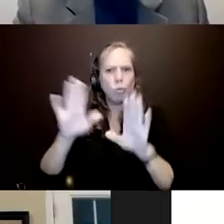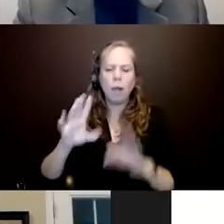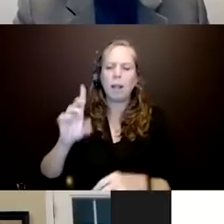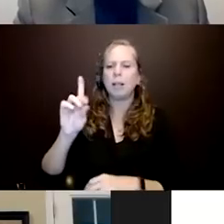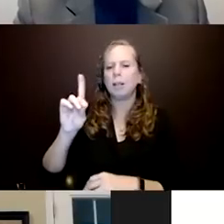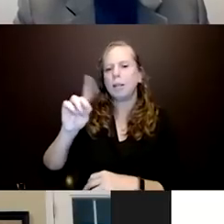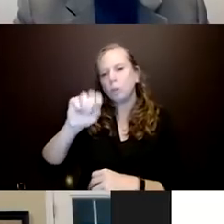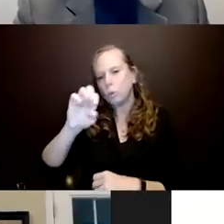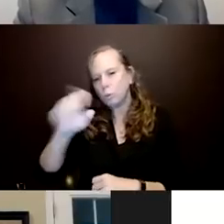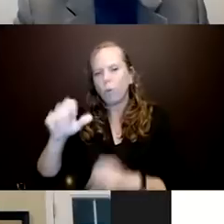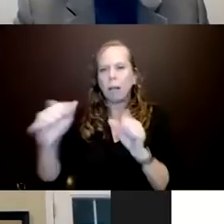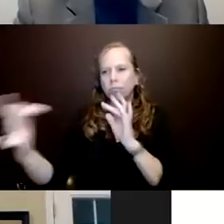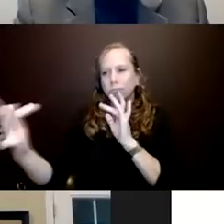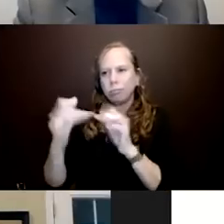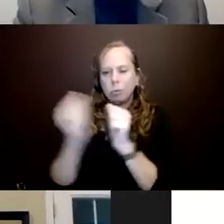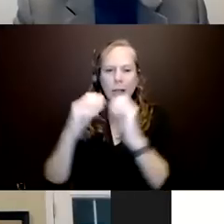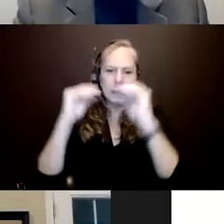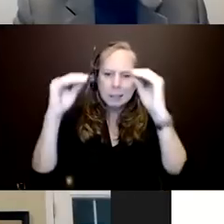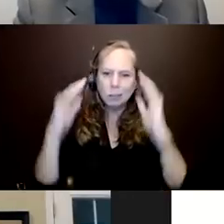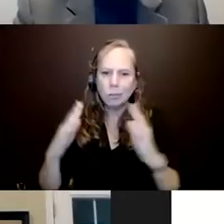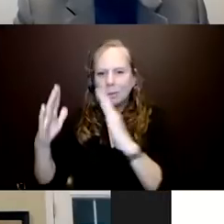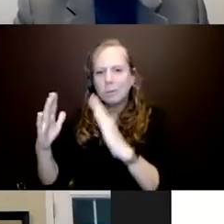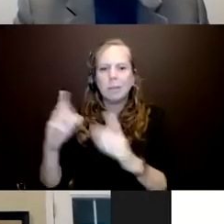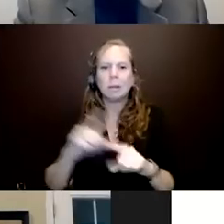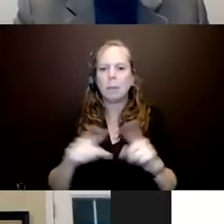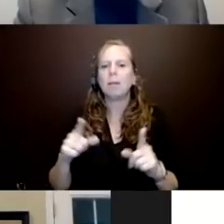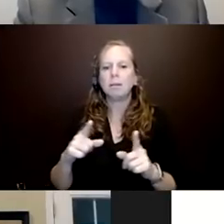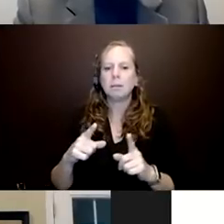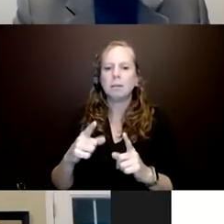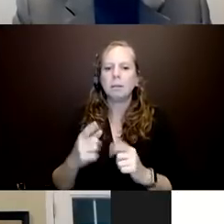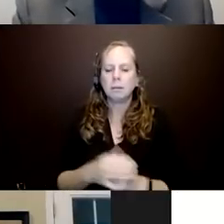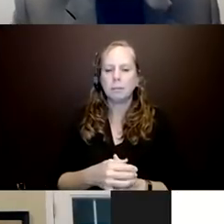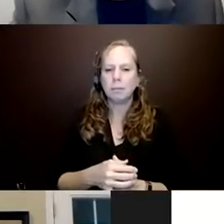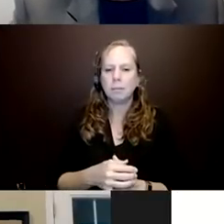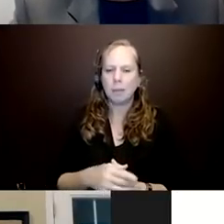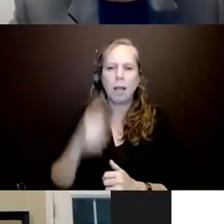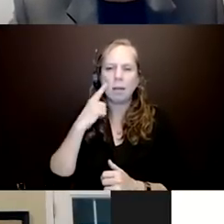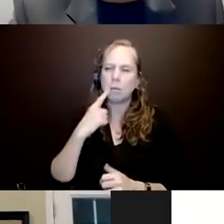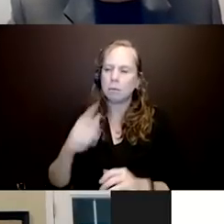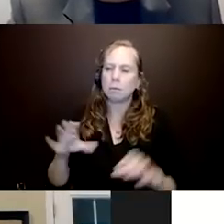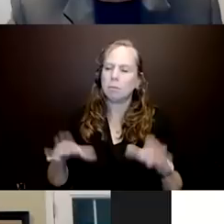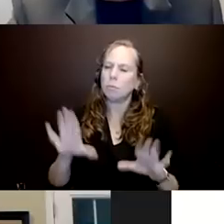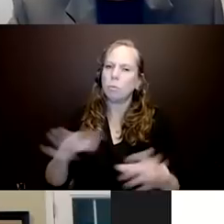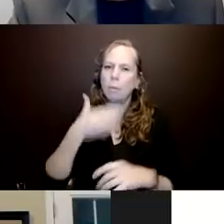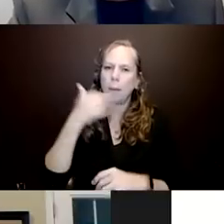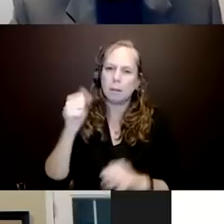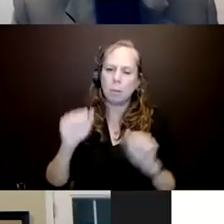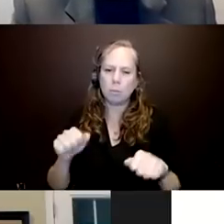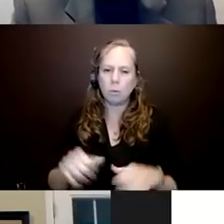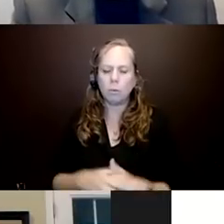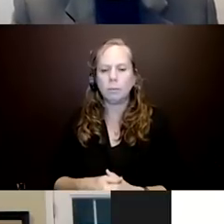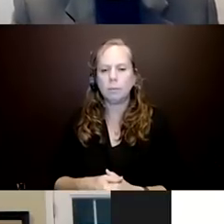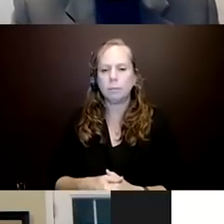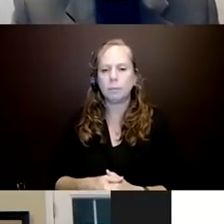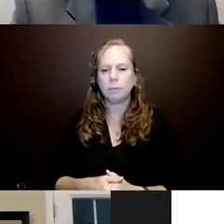even though they're virtual, they'll still feel connected back to the campus. I know that Dr. Ali, thanks for that, but I also